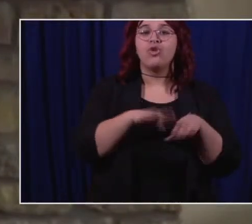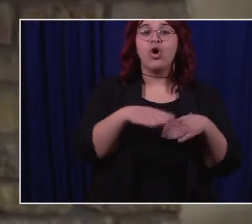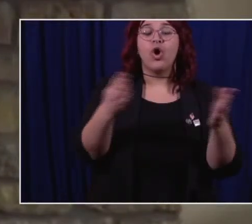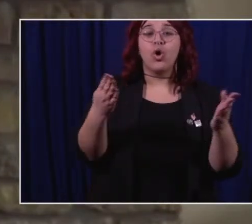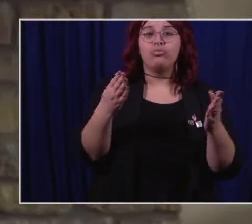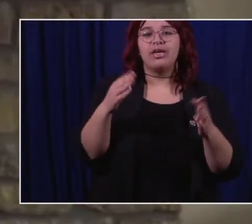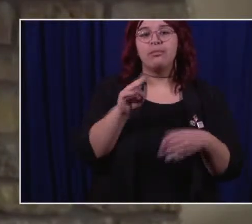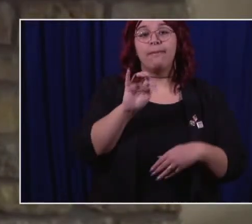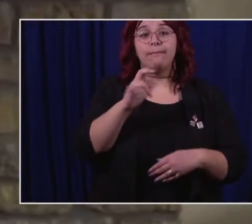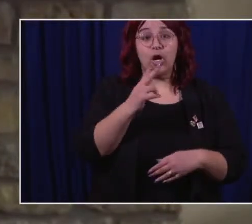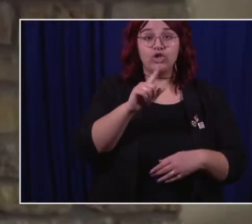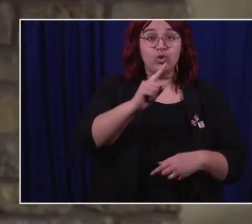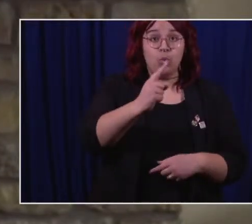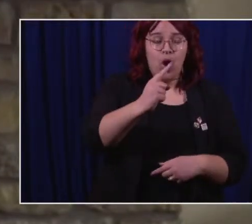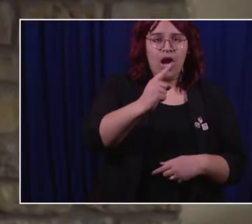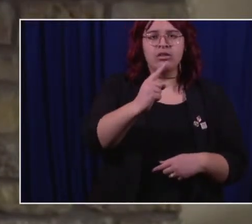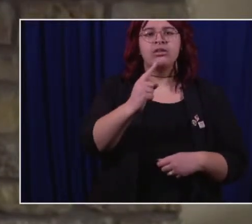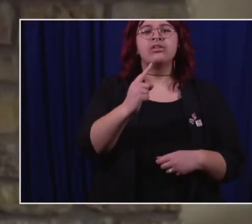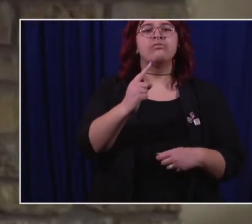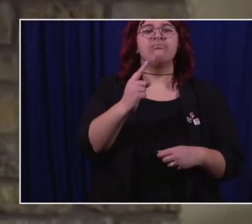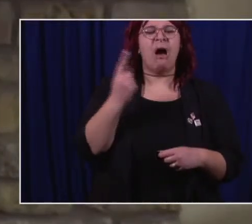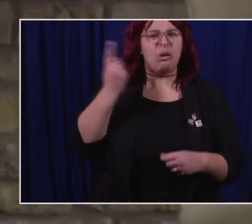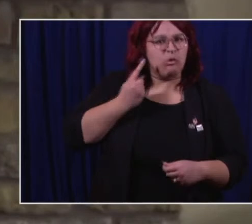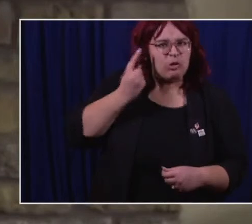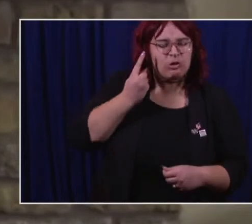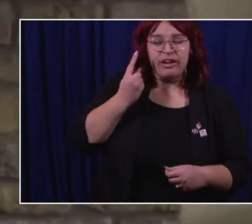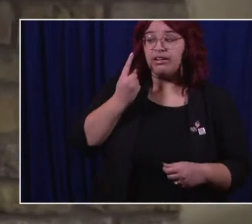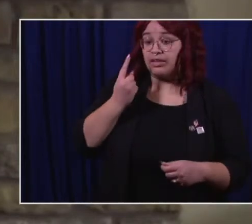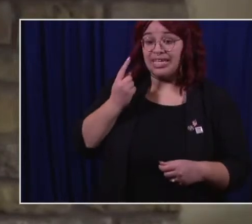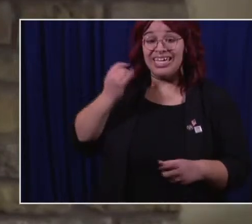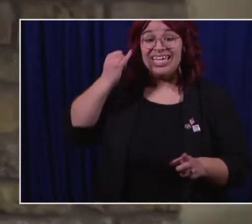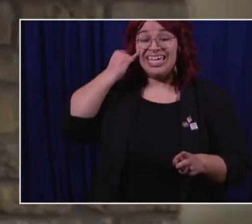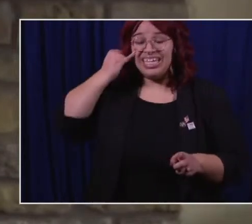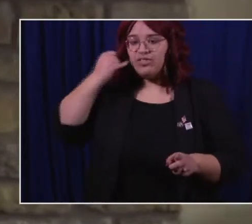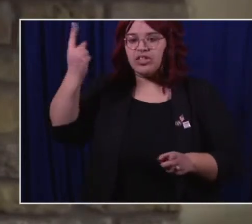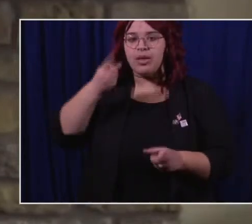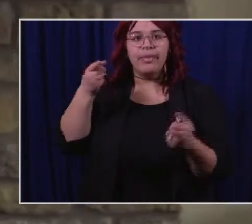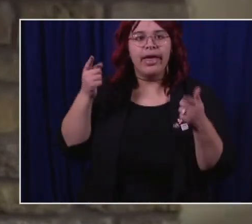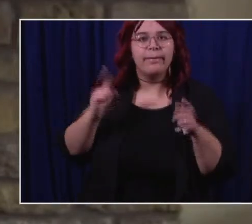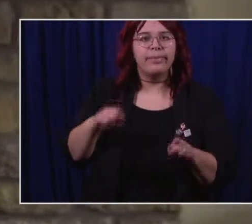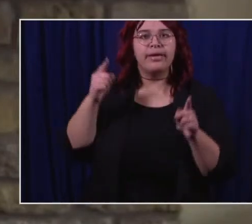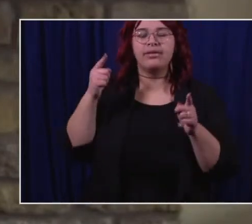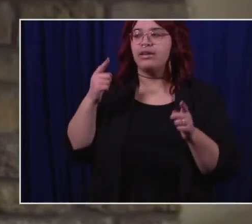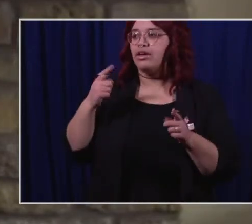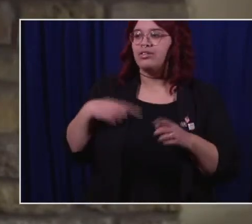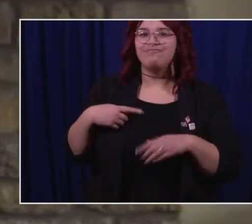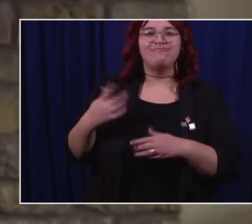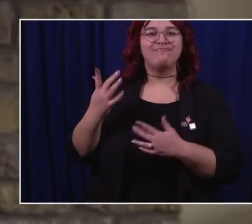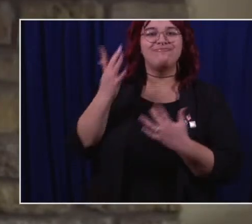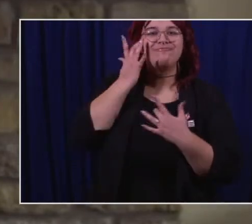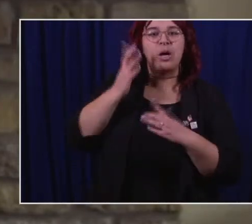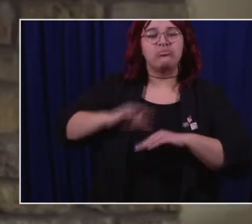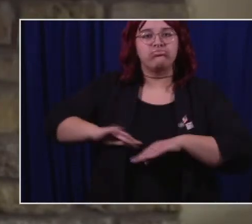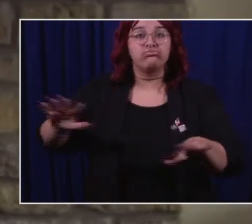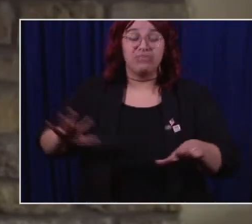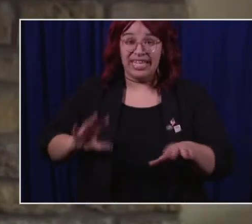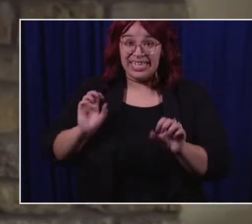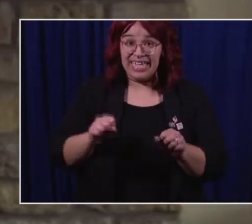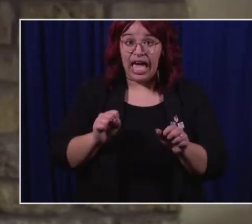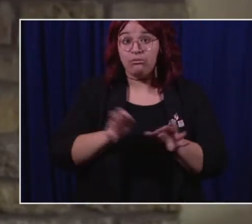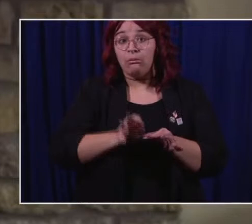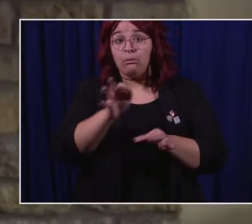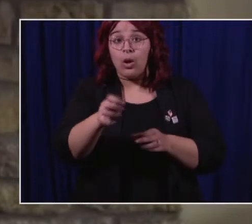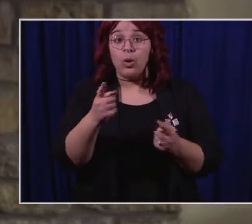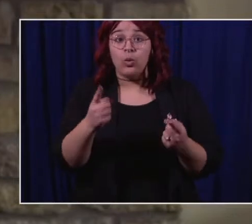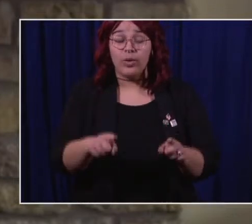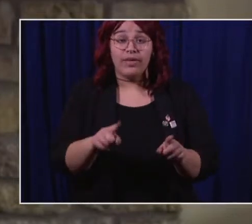infection rates or other local safety factors? And we've got some districts who are wanting to wait until staff receive both vaccine doses before